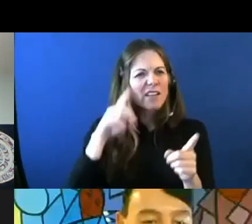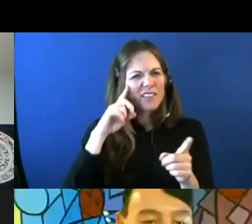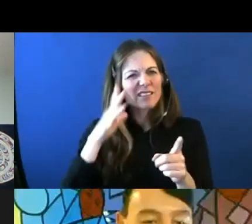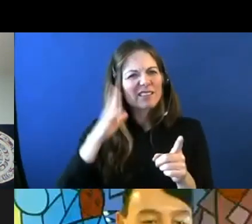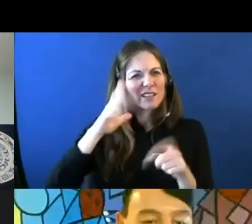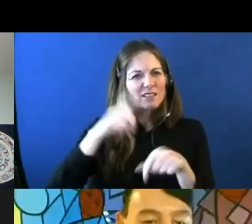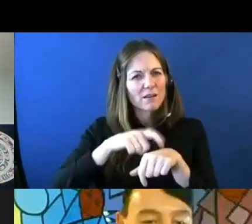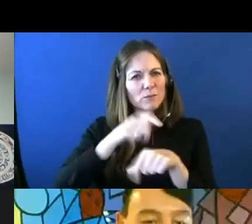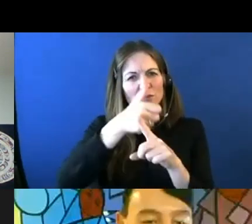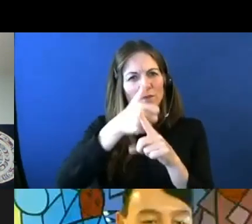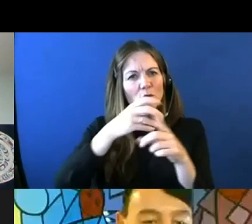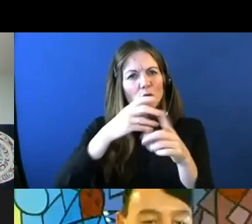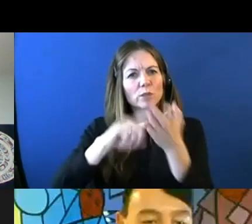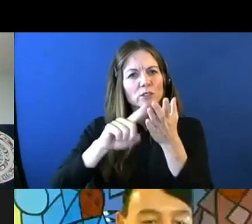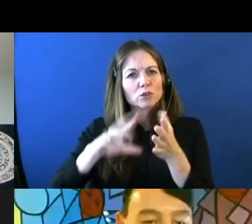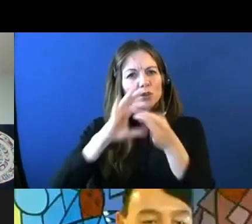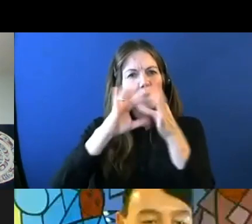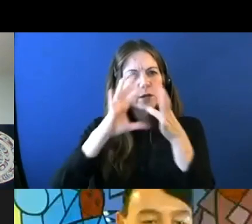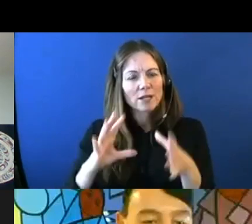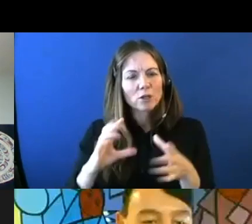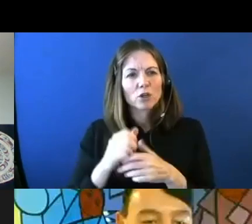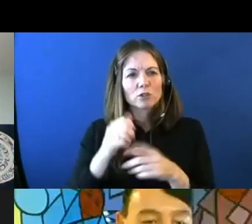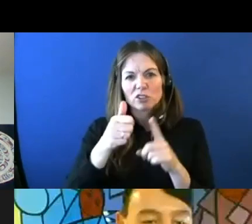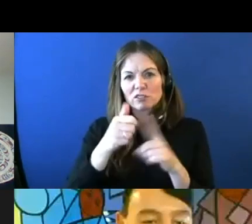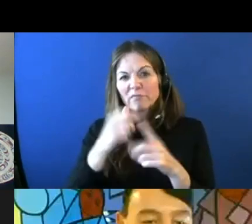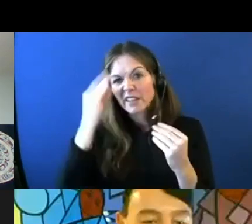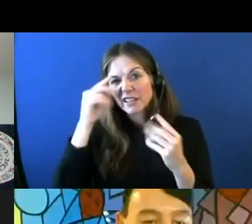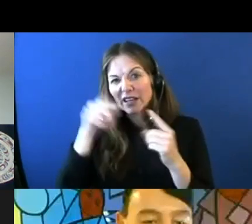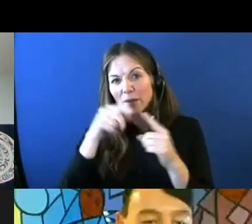coordinator, just starting and contemplating a PhD.